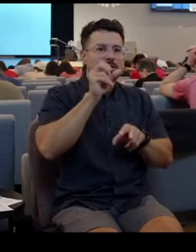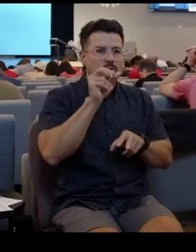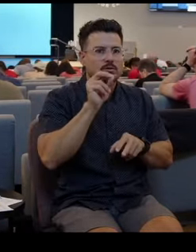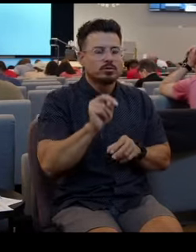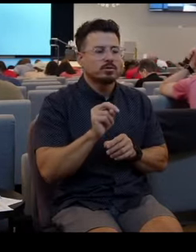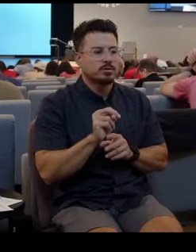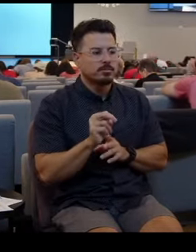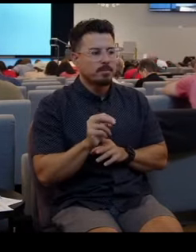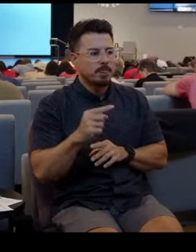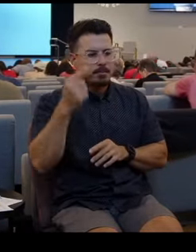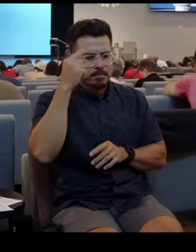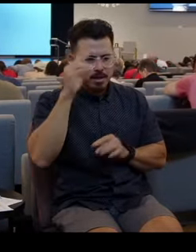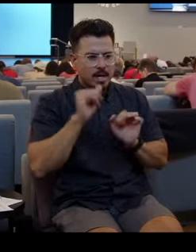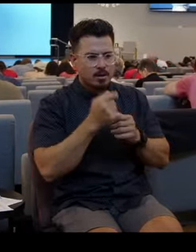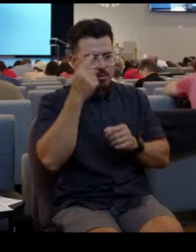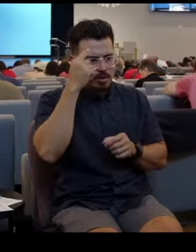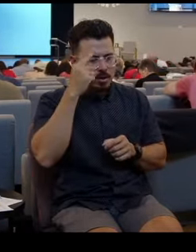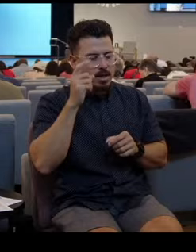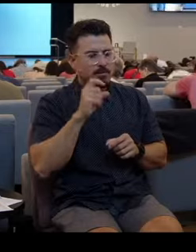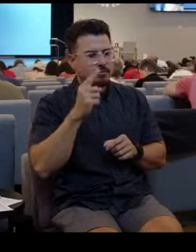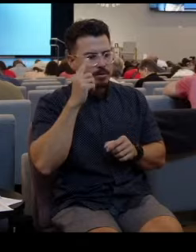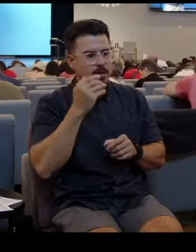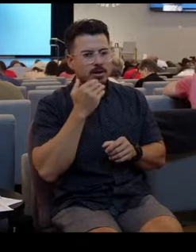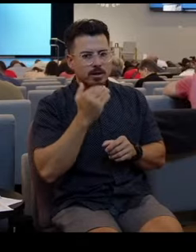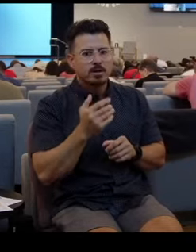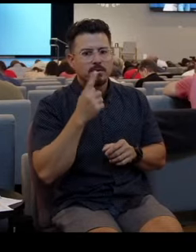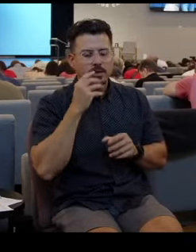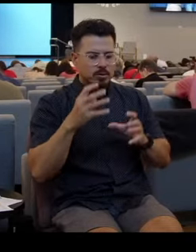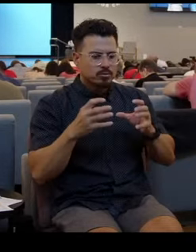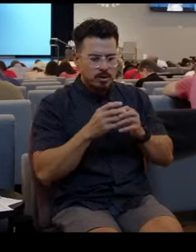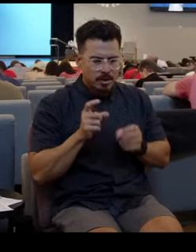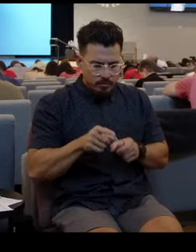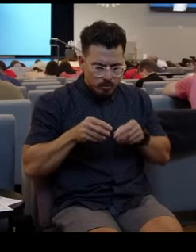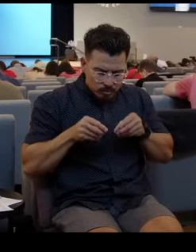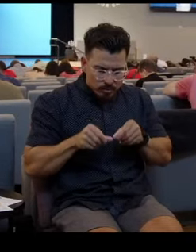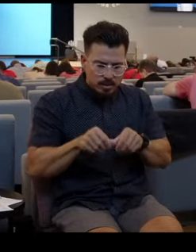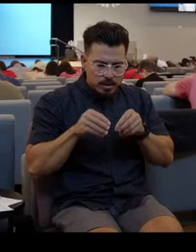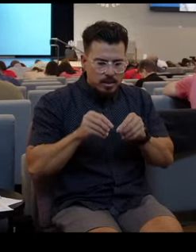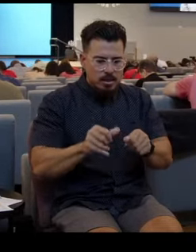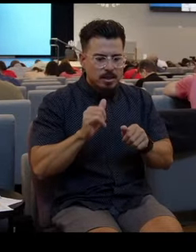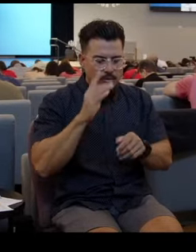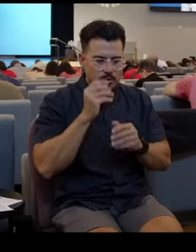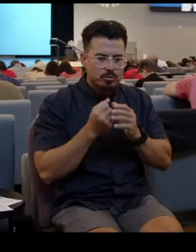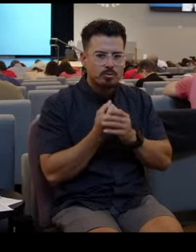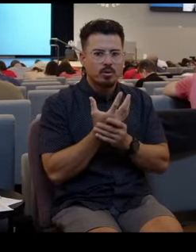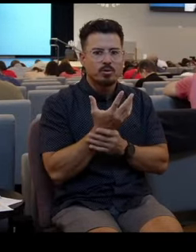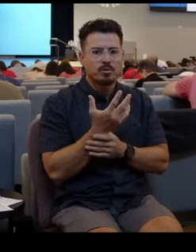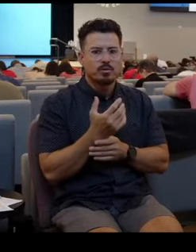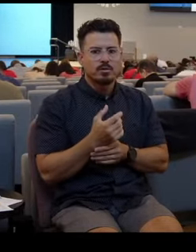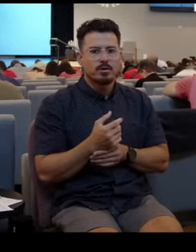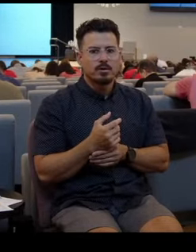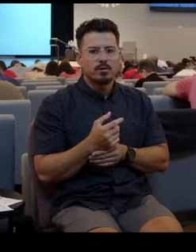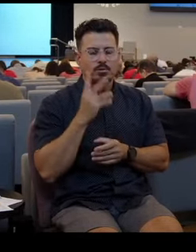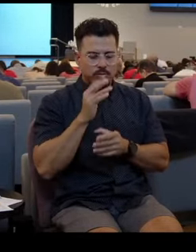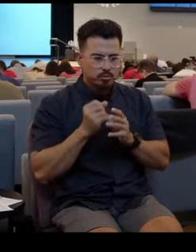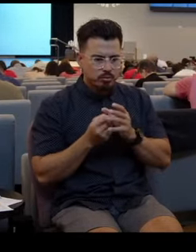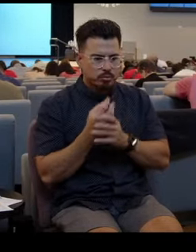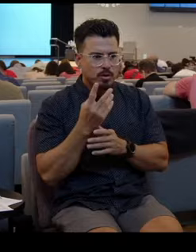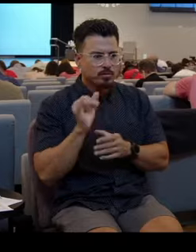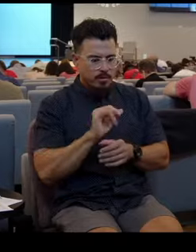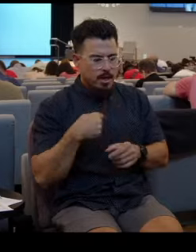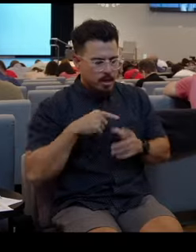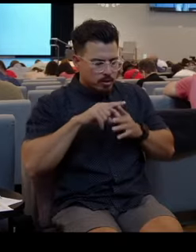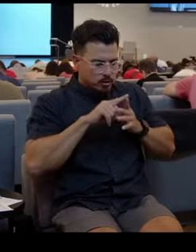mindset of the pastor has to view, God, this congregation. There are seeds to be where I came from.